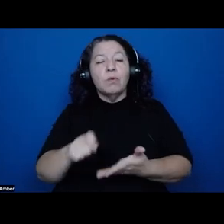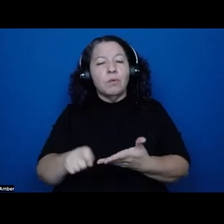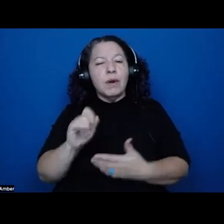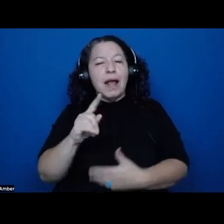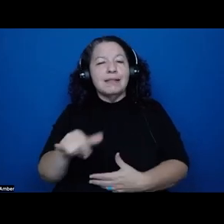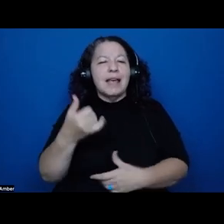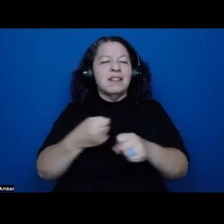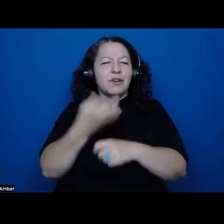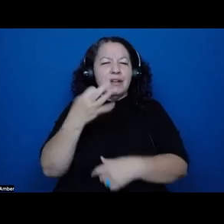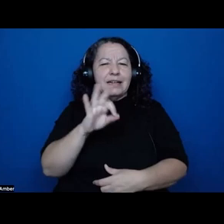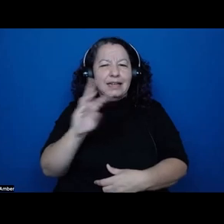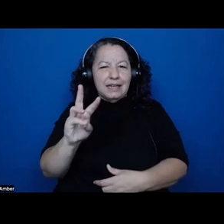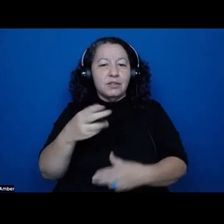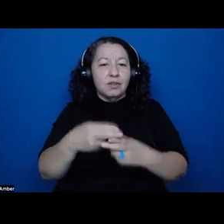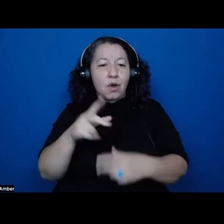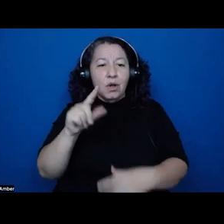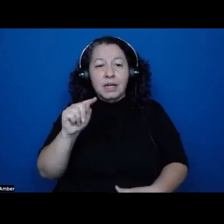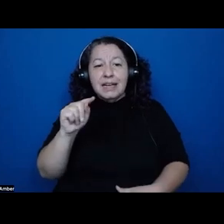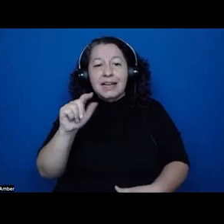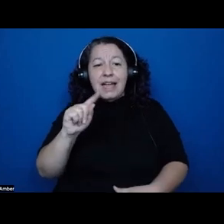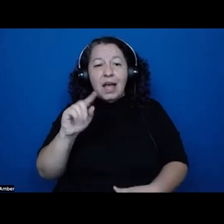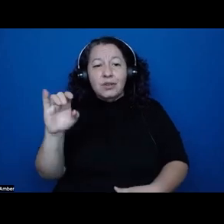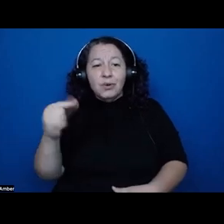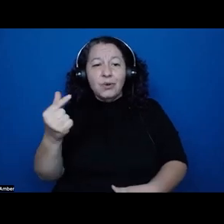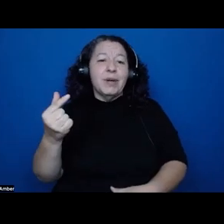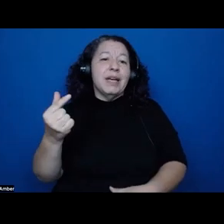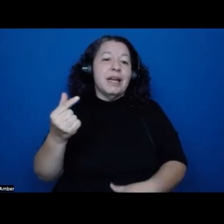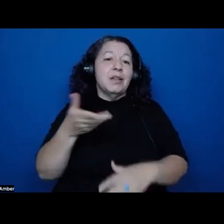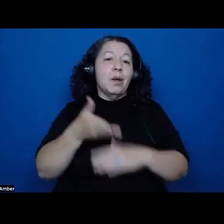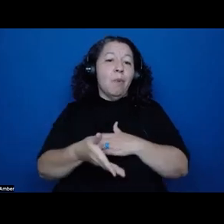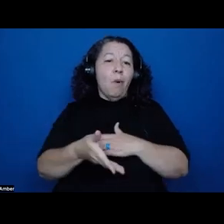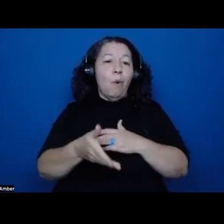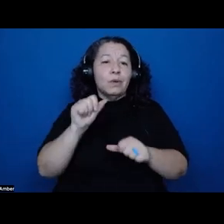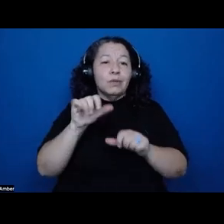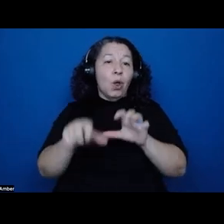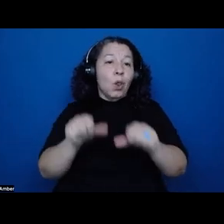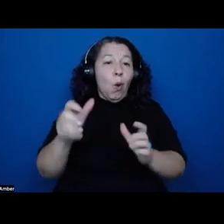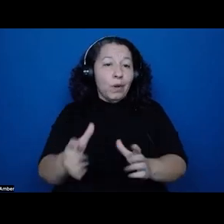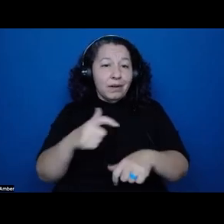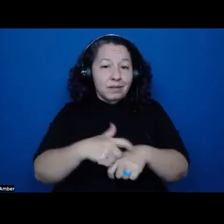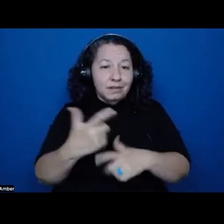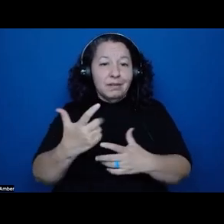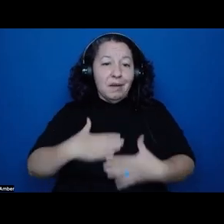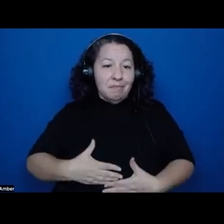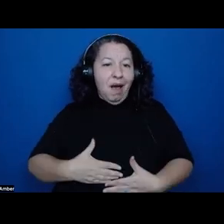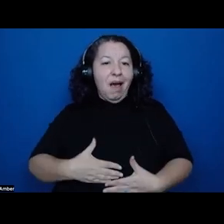called Tattooing the Post-Colonial Body, and it's kind of a seminal text for